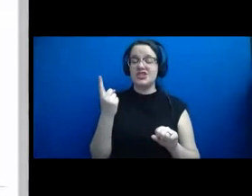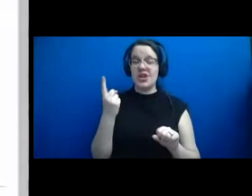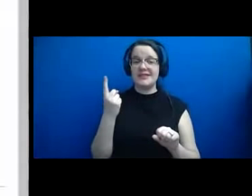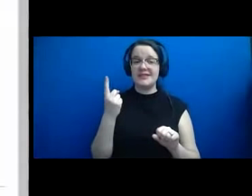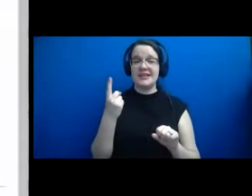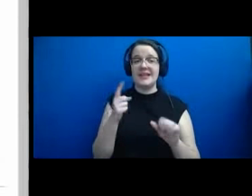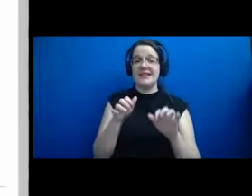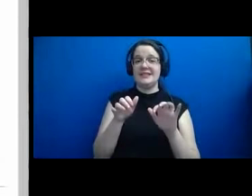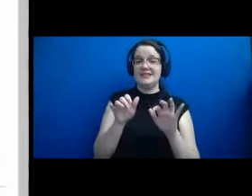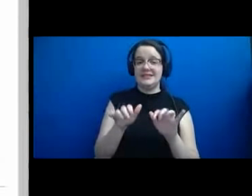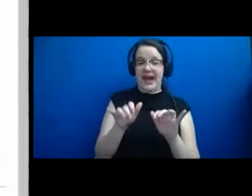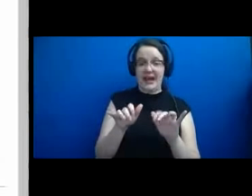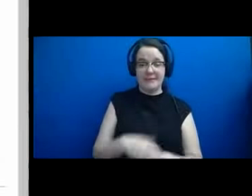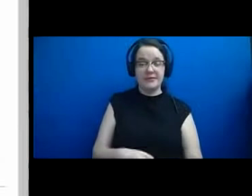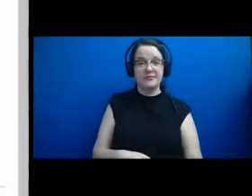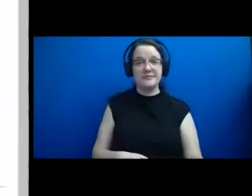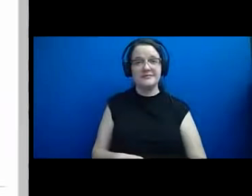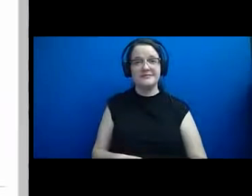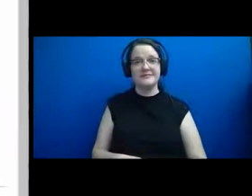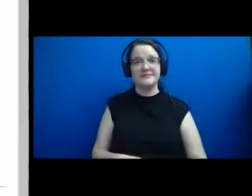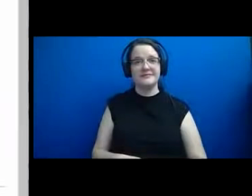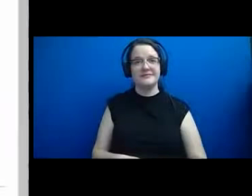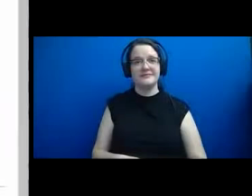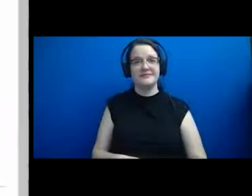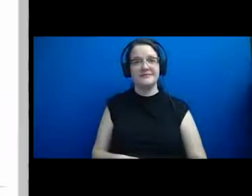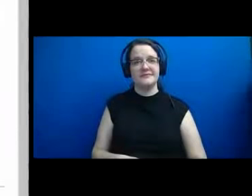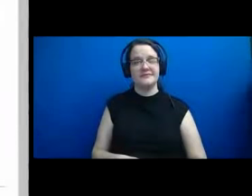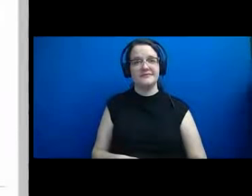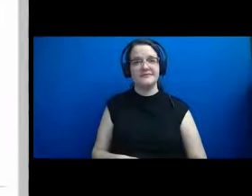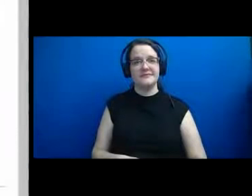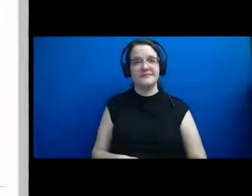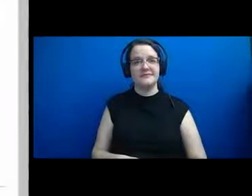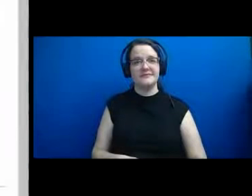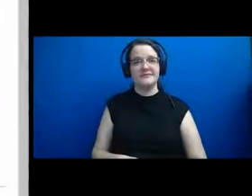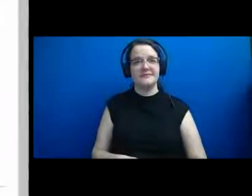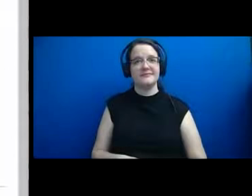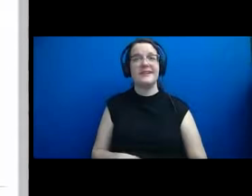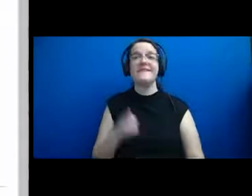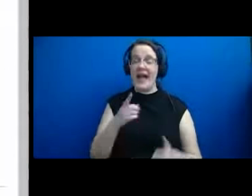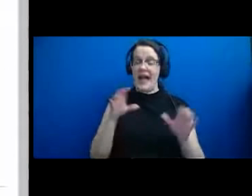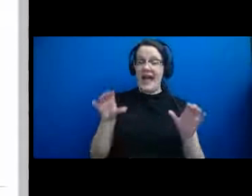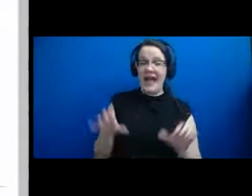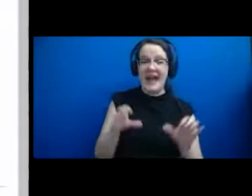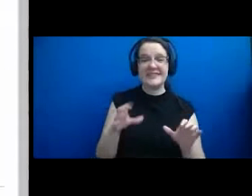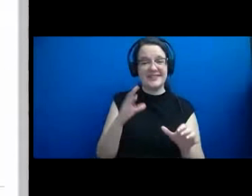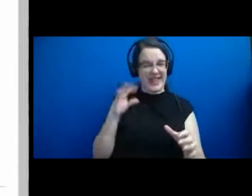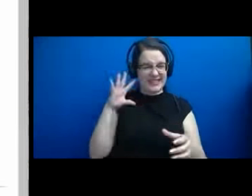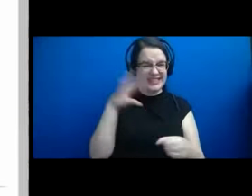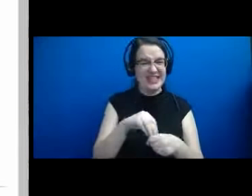type it in there. If it is, you know, active and engaged parents, yes, they